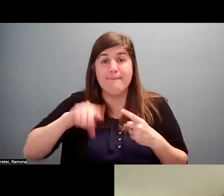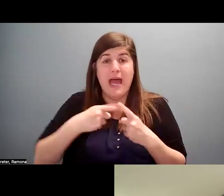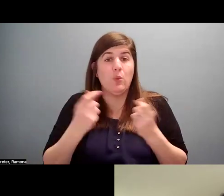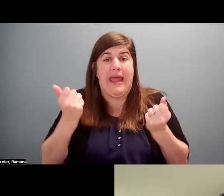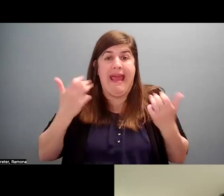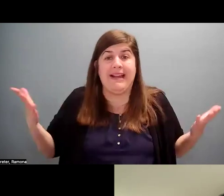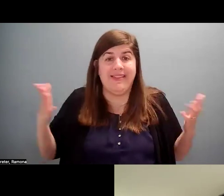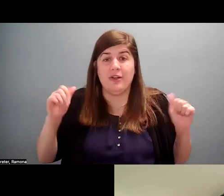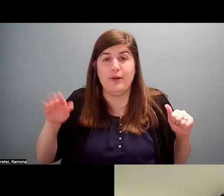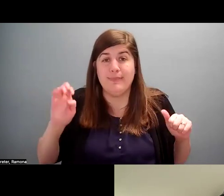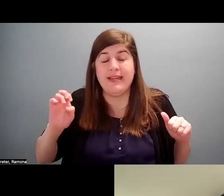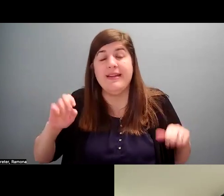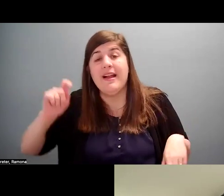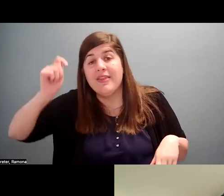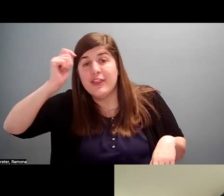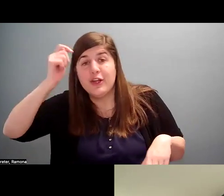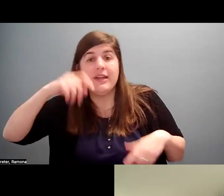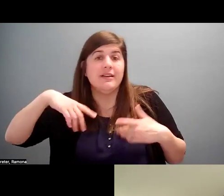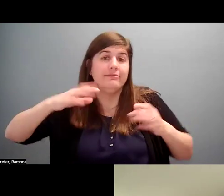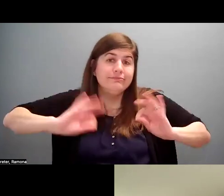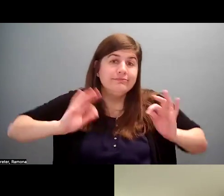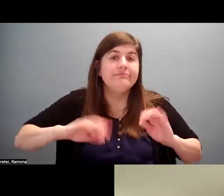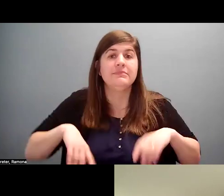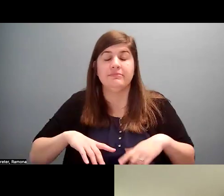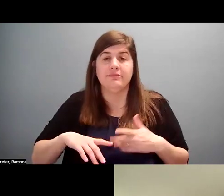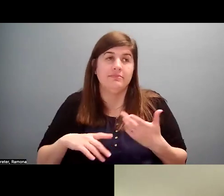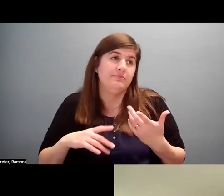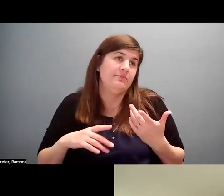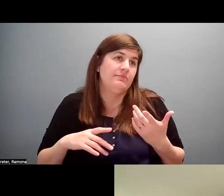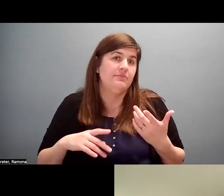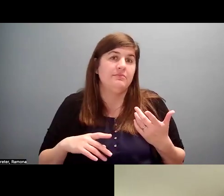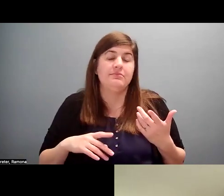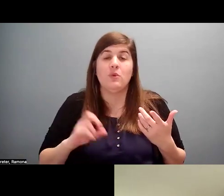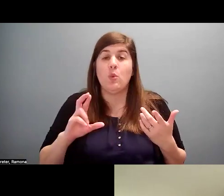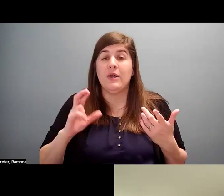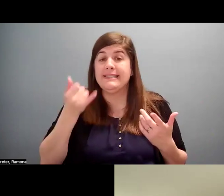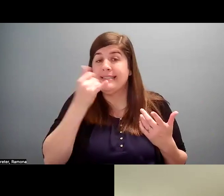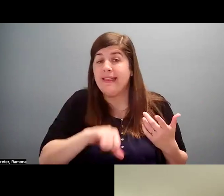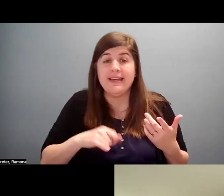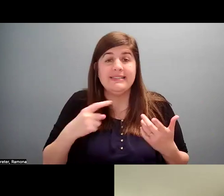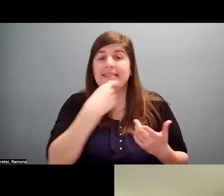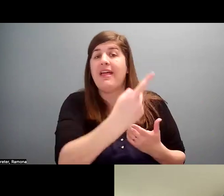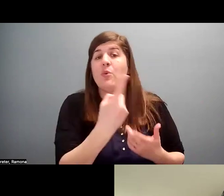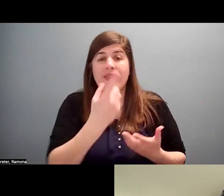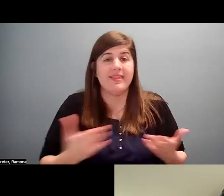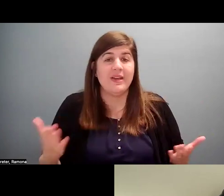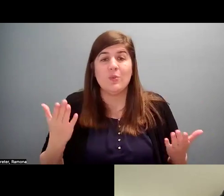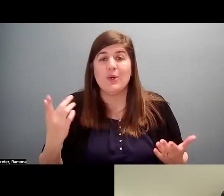This can be serious and significant, or it can be just frivolous and silly. You can tell them one thing. What do you tell